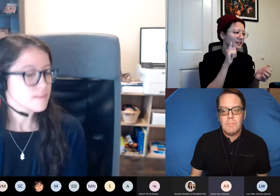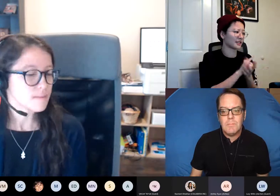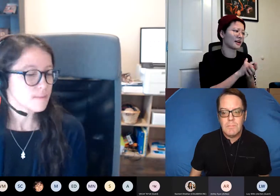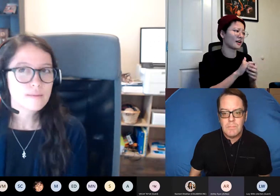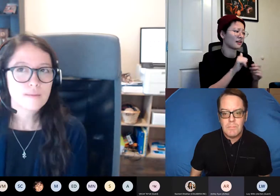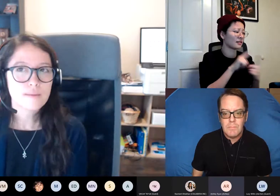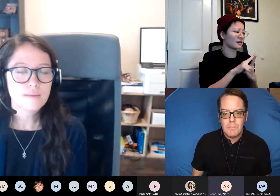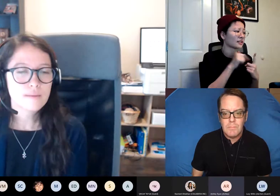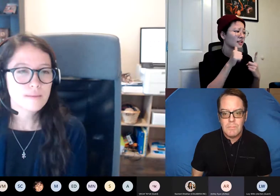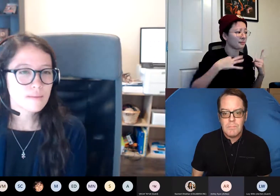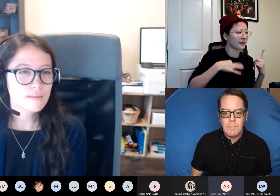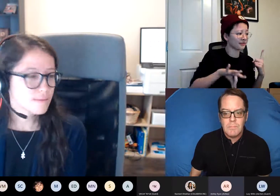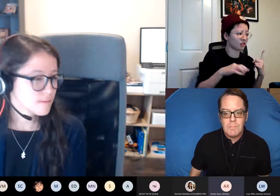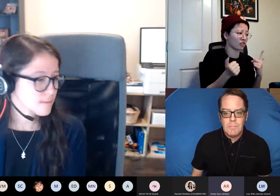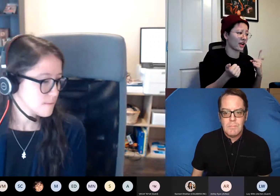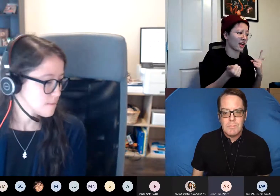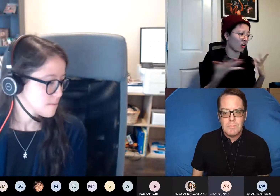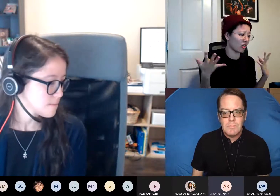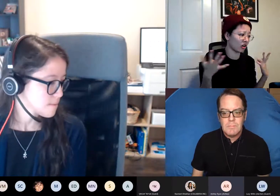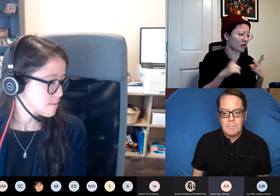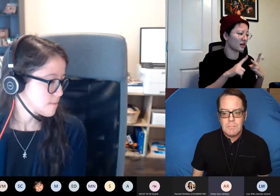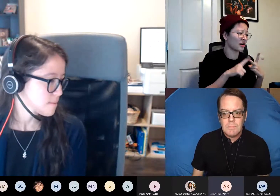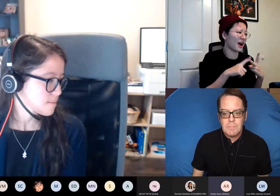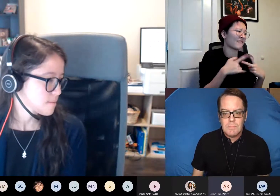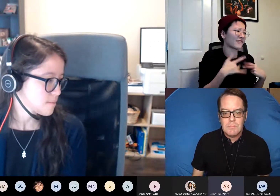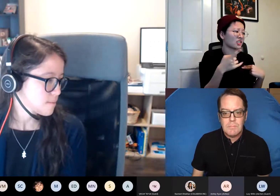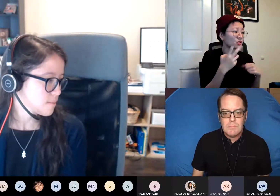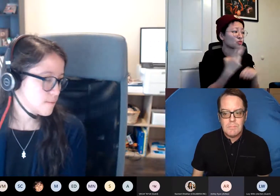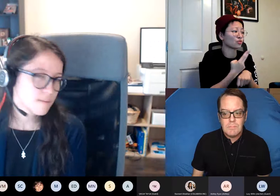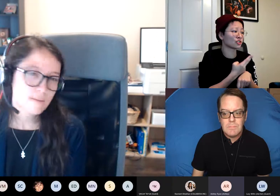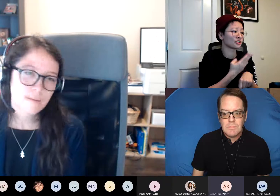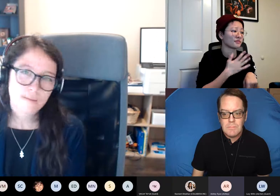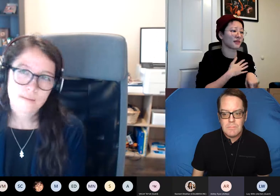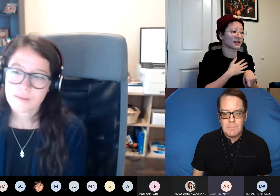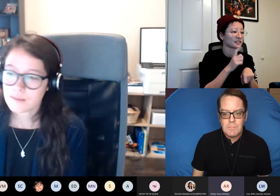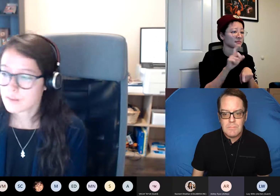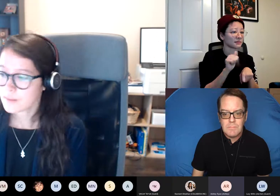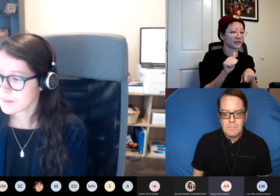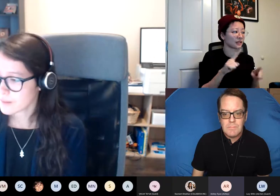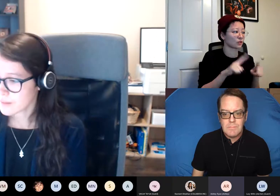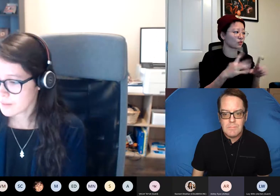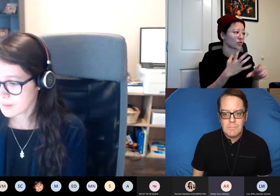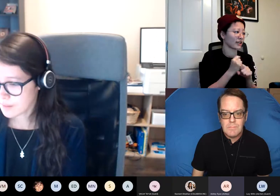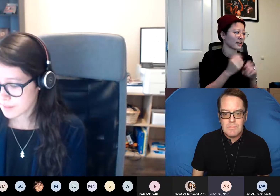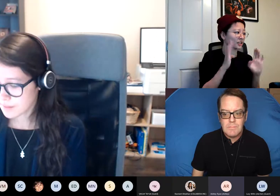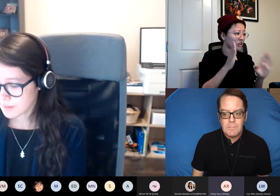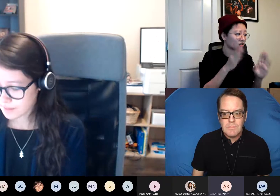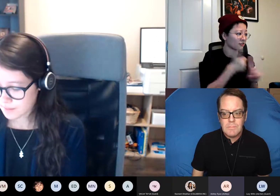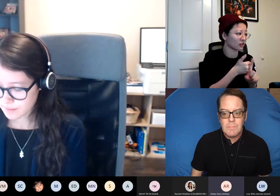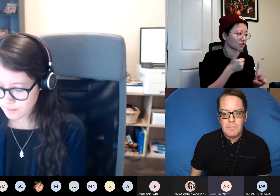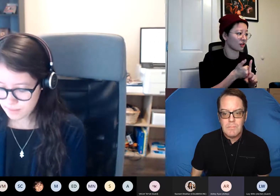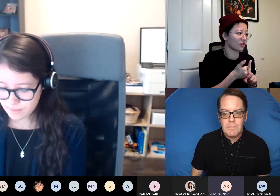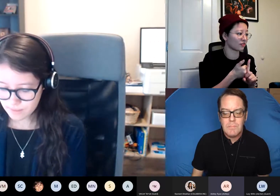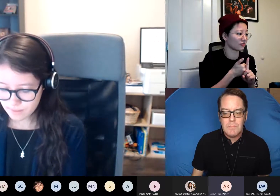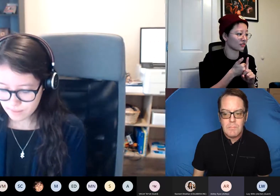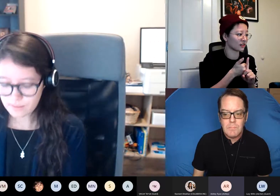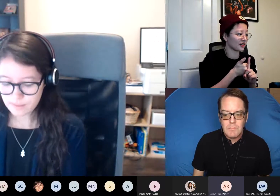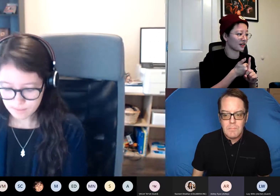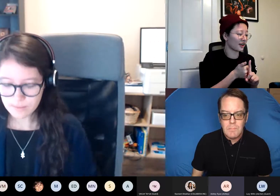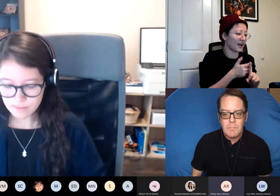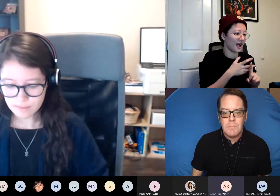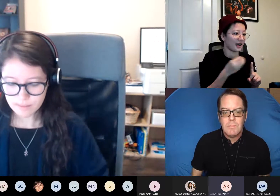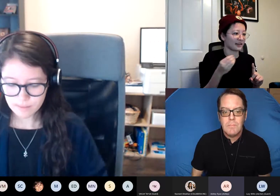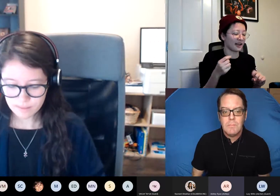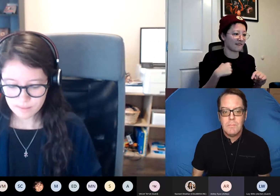interpreter distracting them, I think that's a good example of how it's not appropriate because one, you're not benefiting the